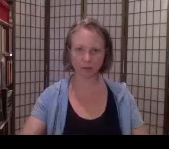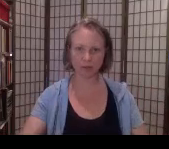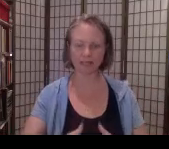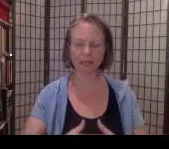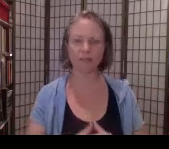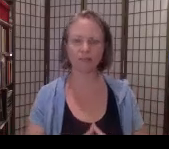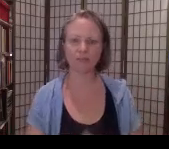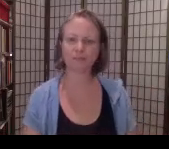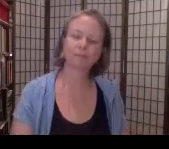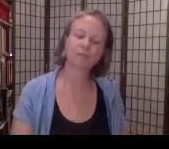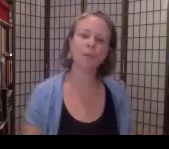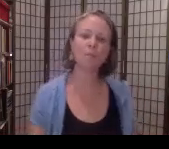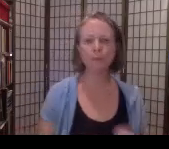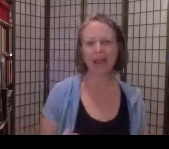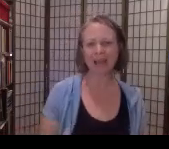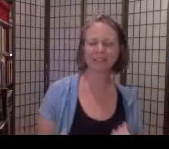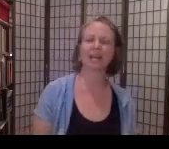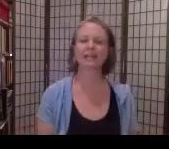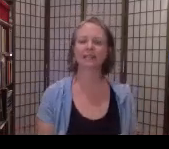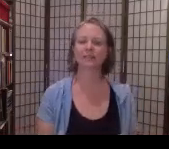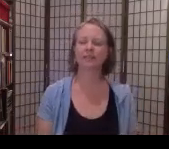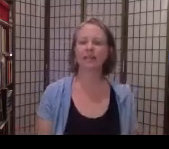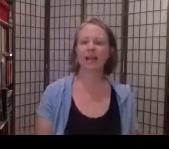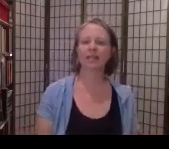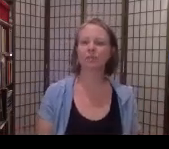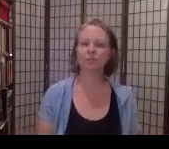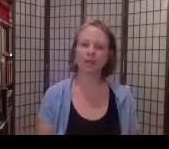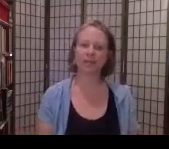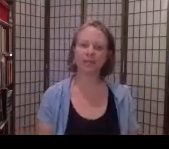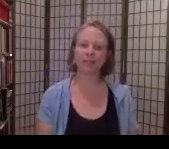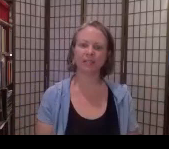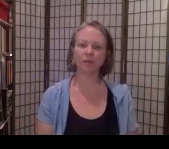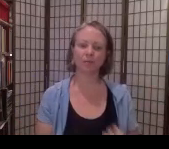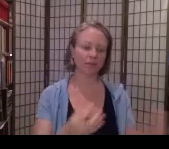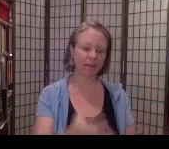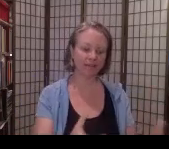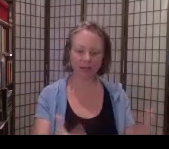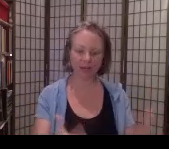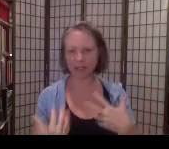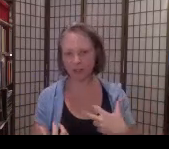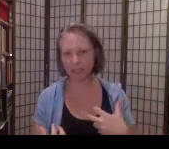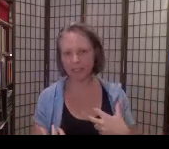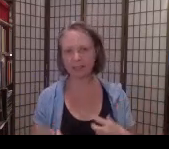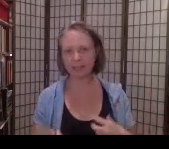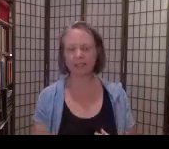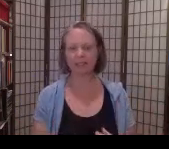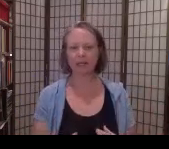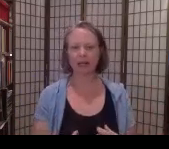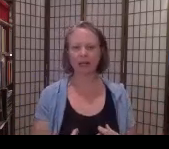mosquitoes or these kind of more pest kind of animals that, you know, bug livestock, bug